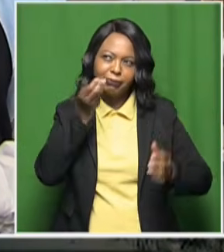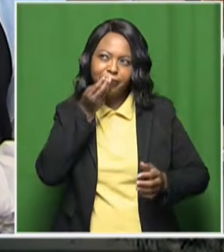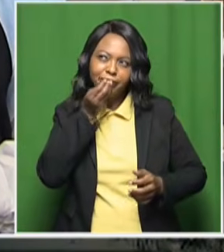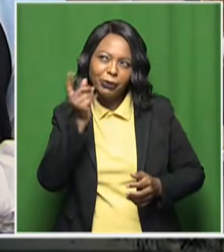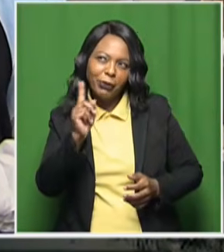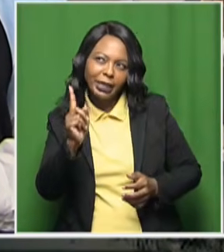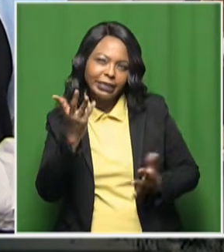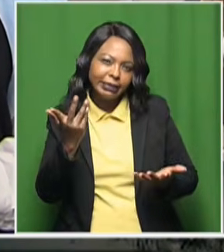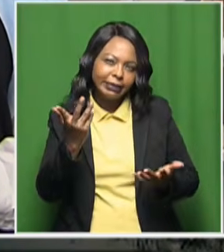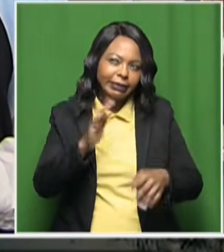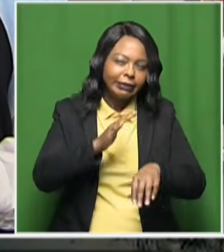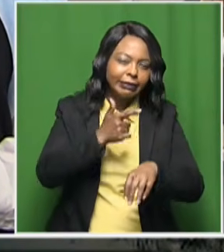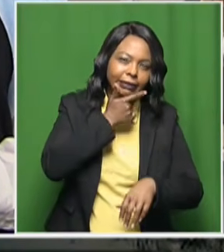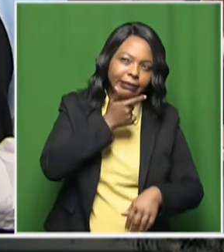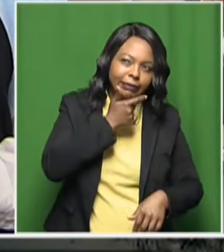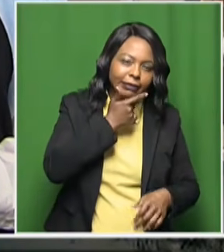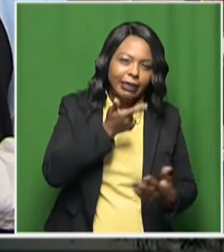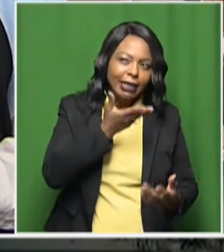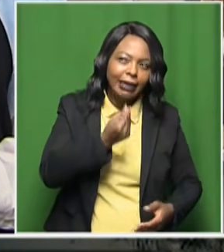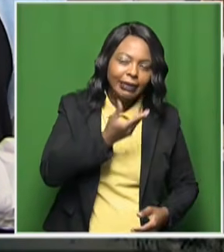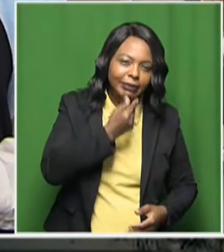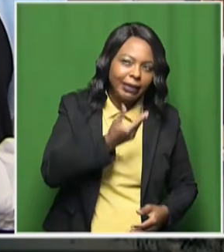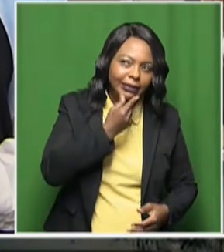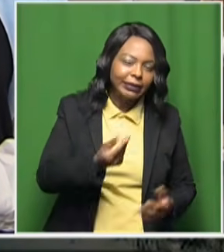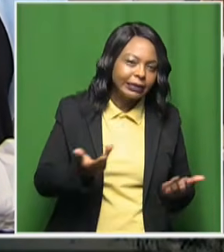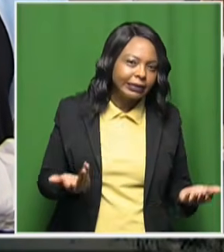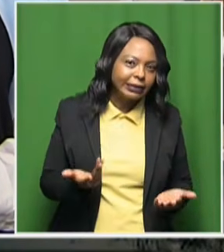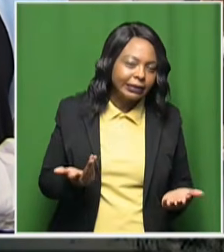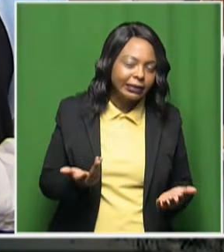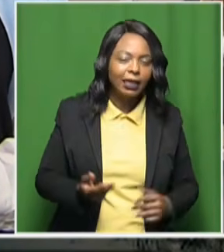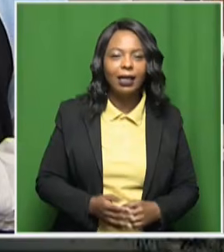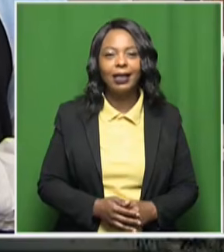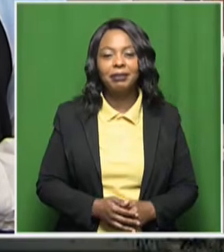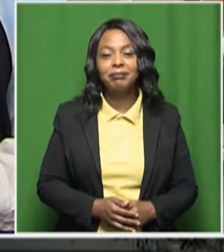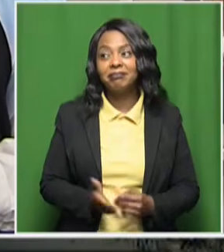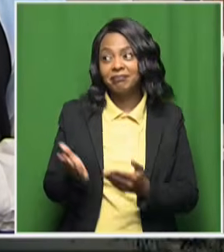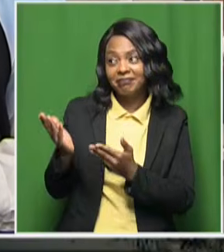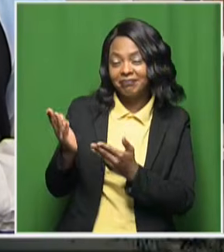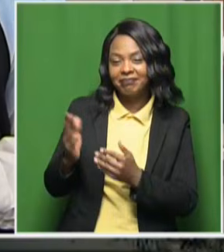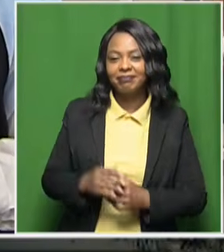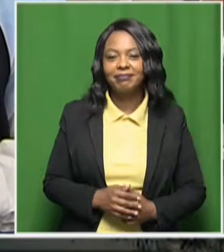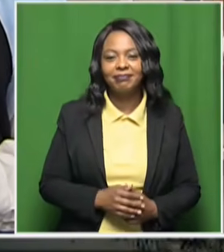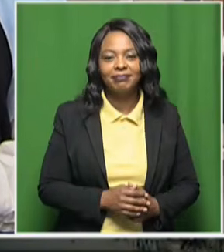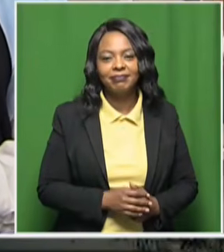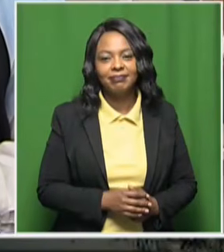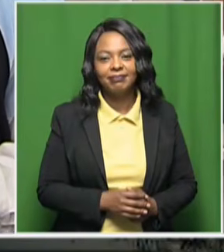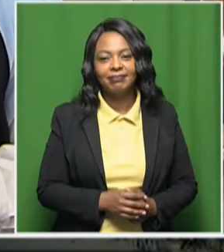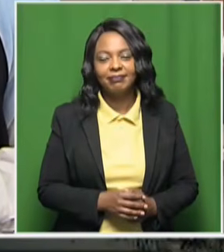Christmas yet. Leanne, I see you've got your apron on. It's showtime.